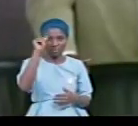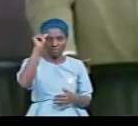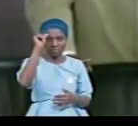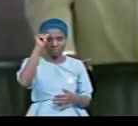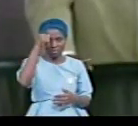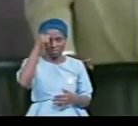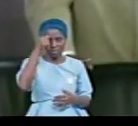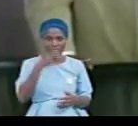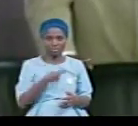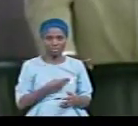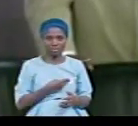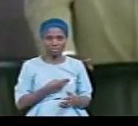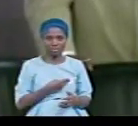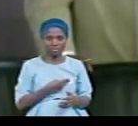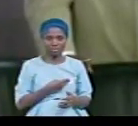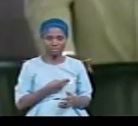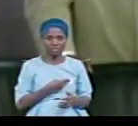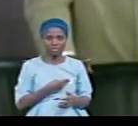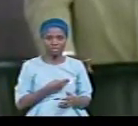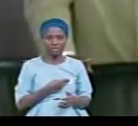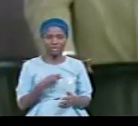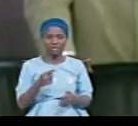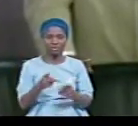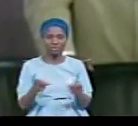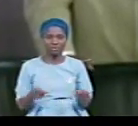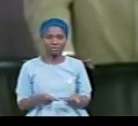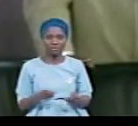of the place of grace